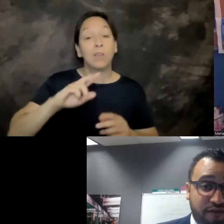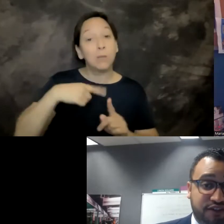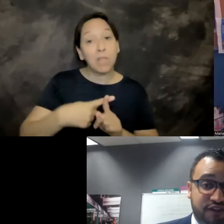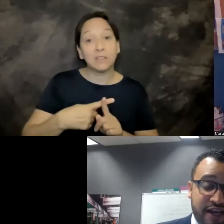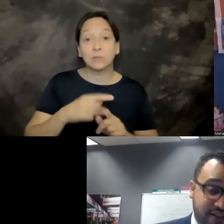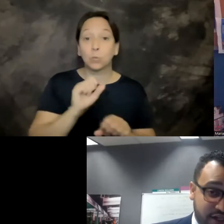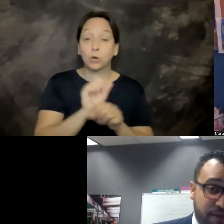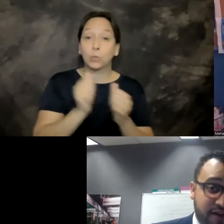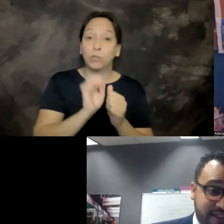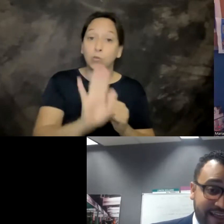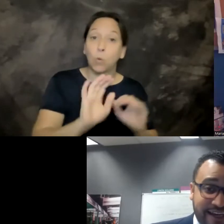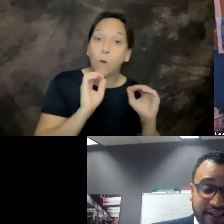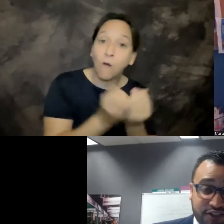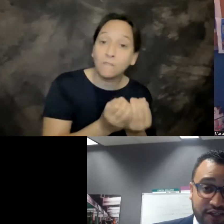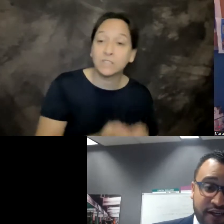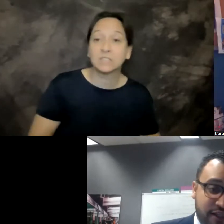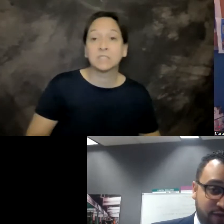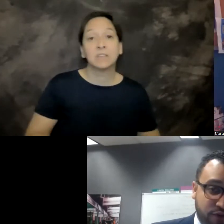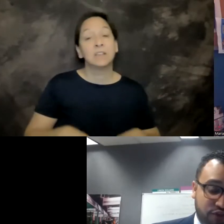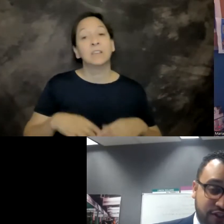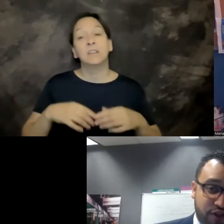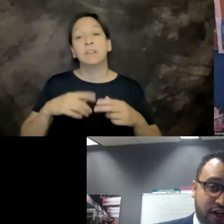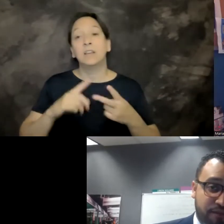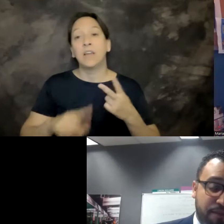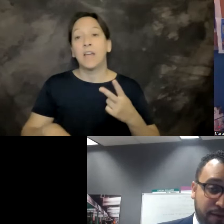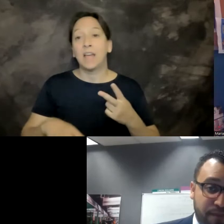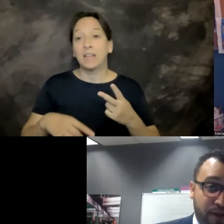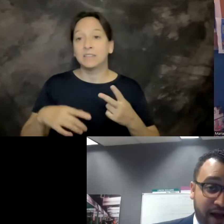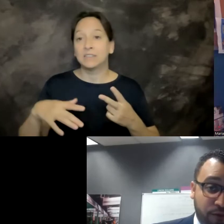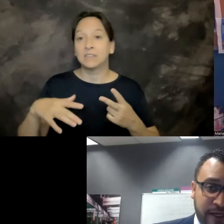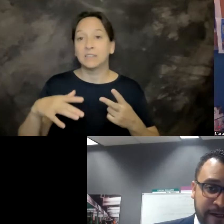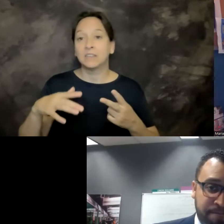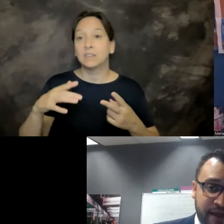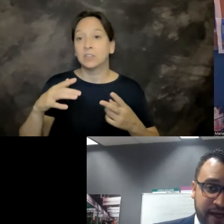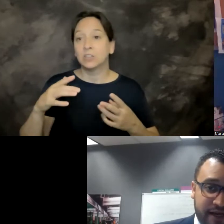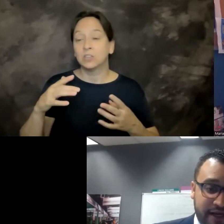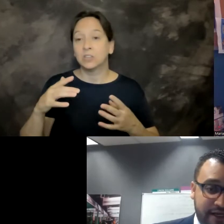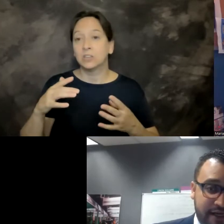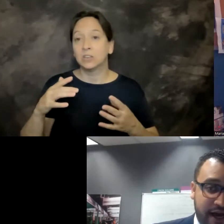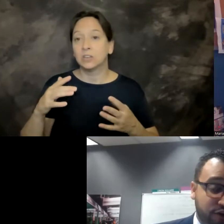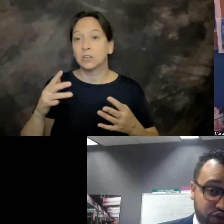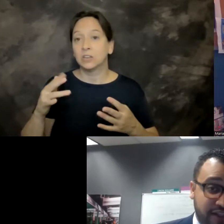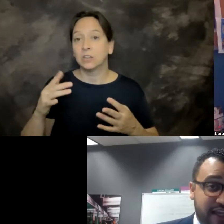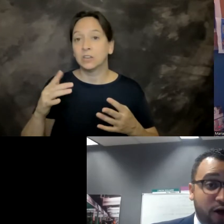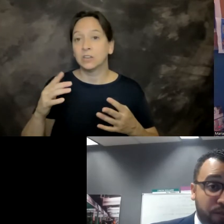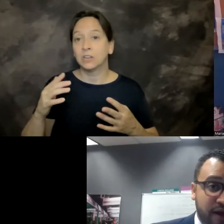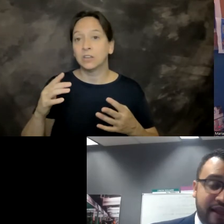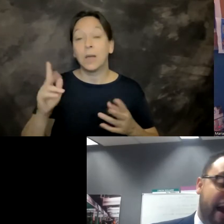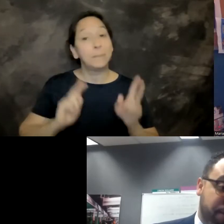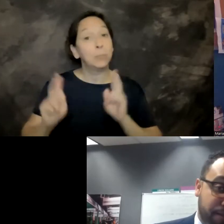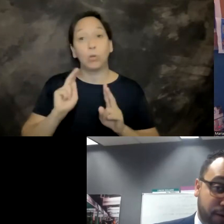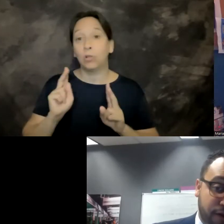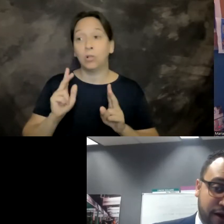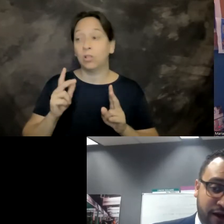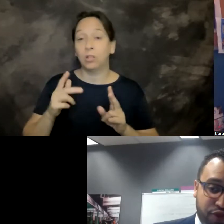in your office in the city of Boston. In addition, livable streets that are going to be putting people out on the street to help